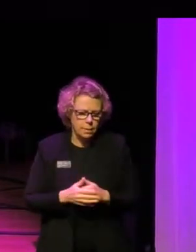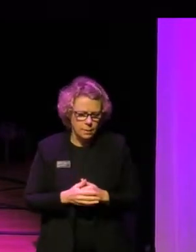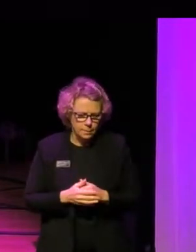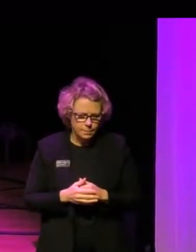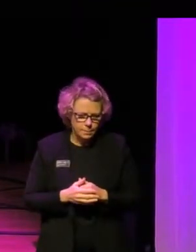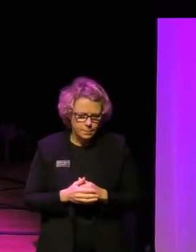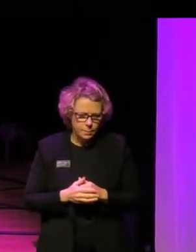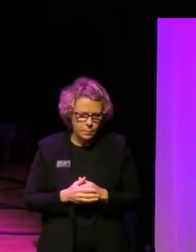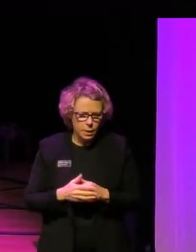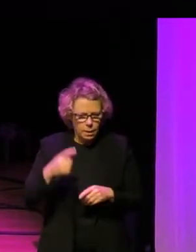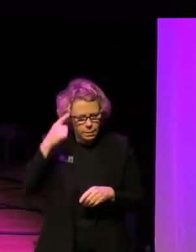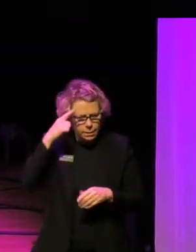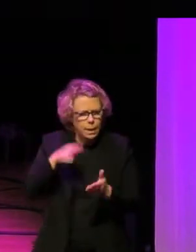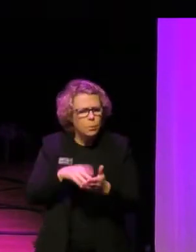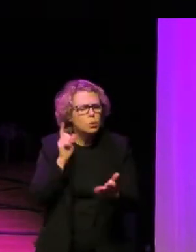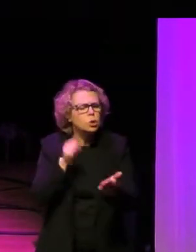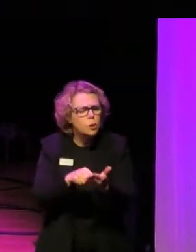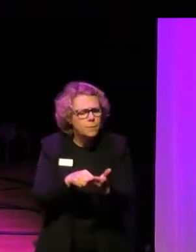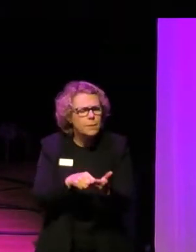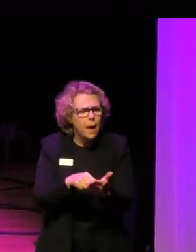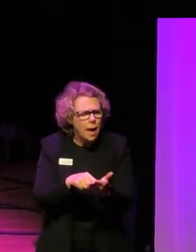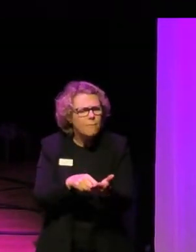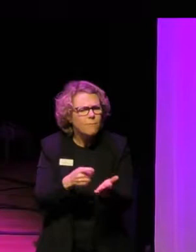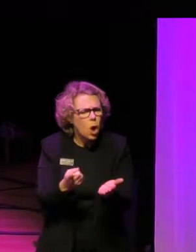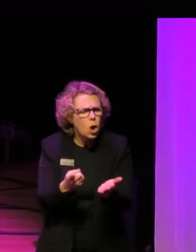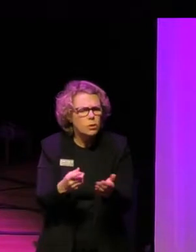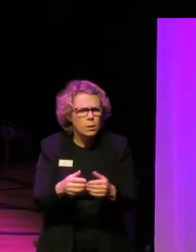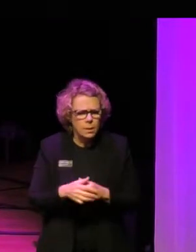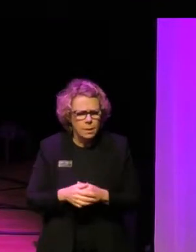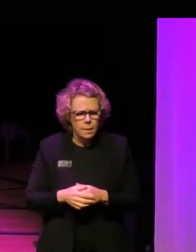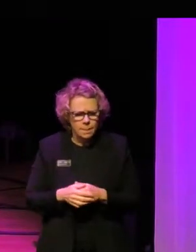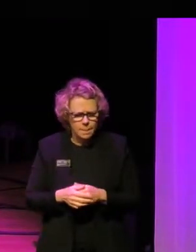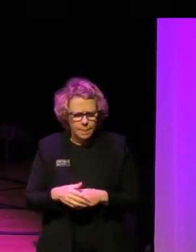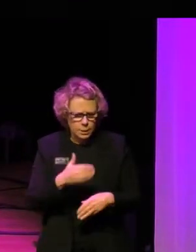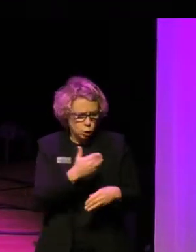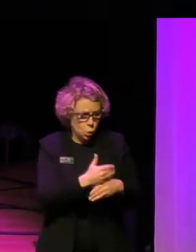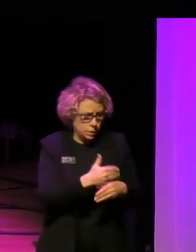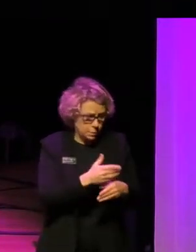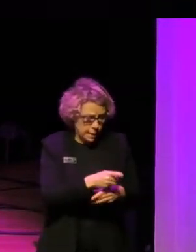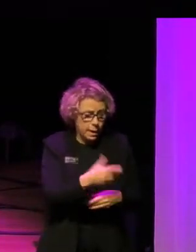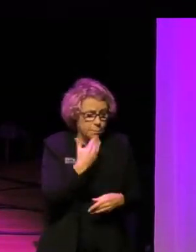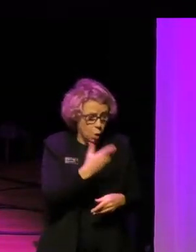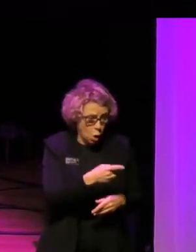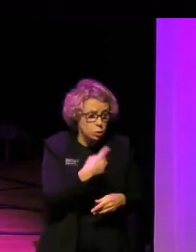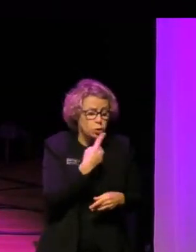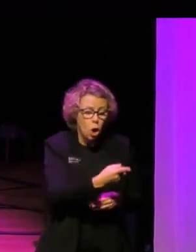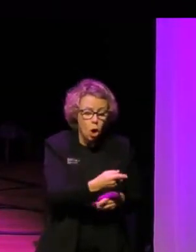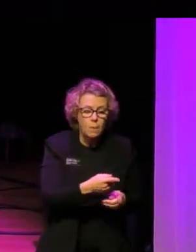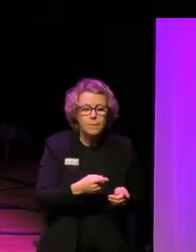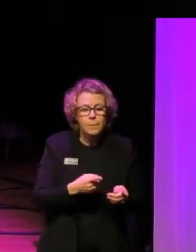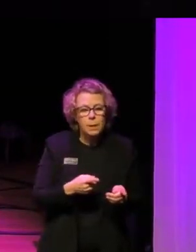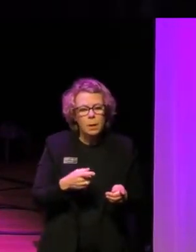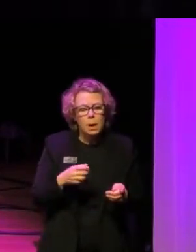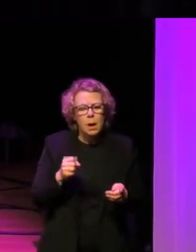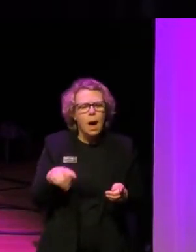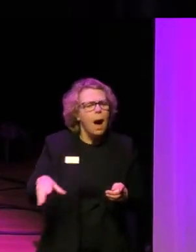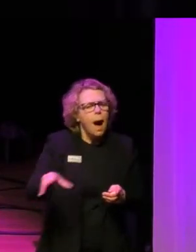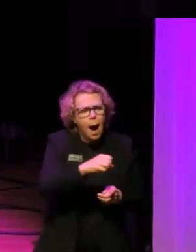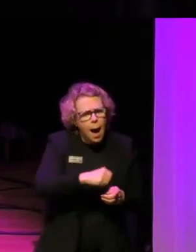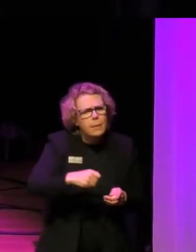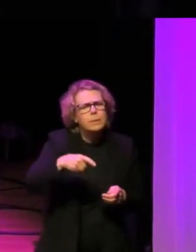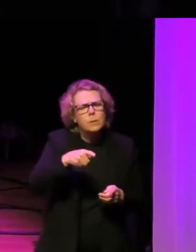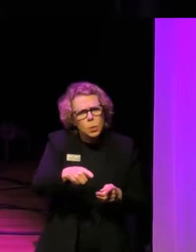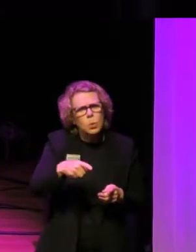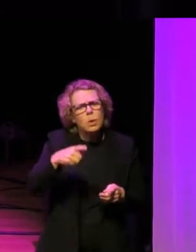purposefully. And the story from Vanessa Redgrave is a good one, in that whatever you do, think about what am I trying